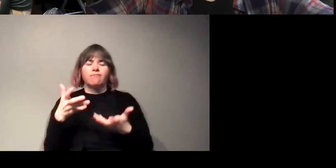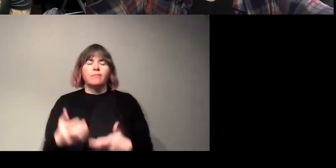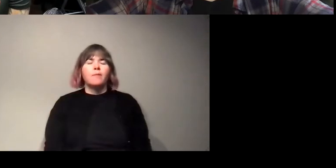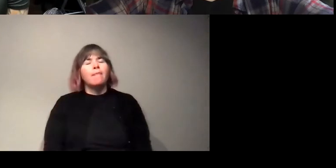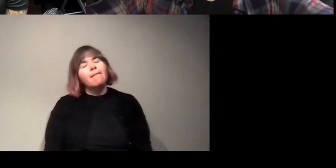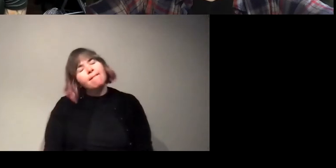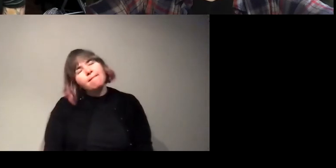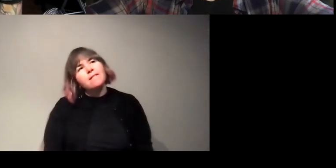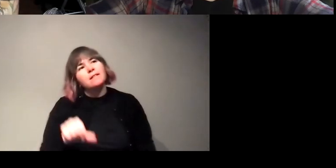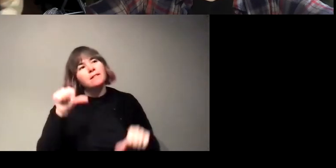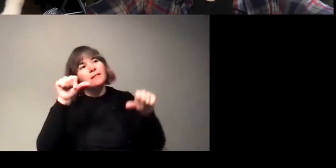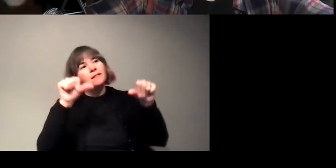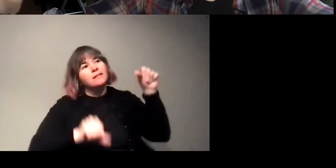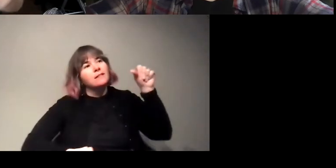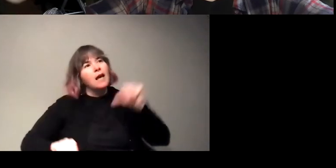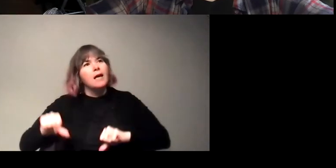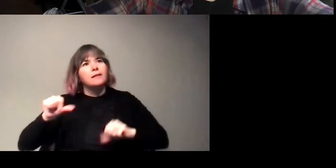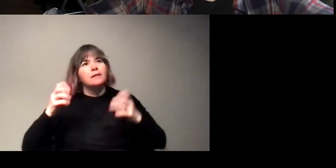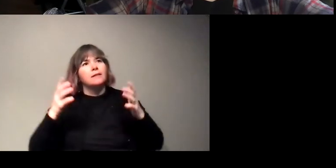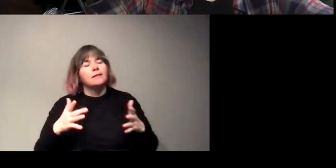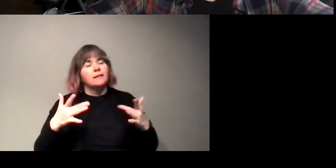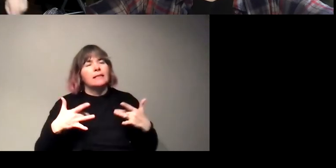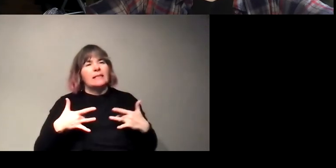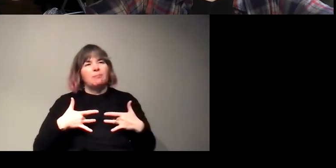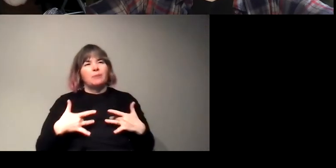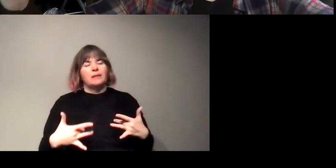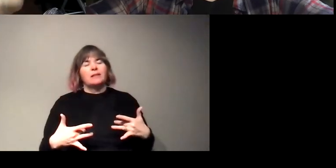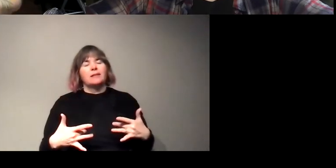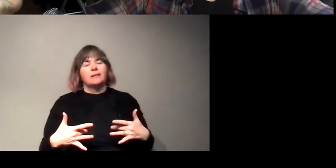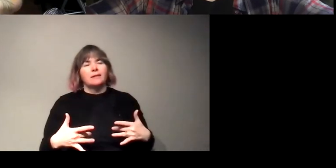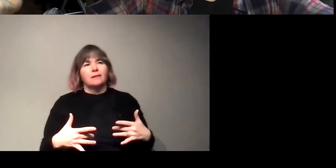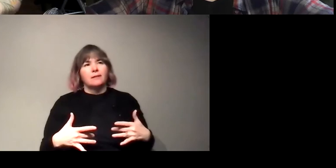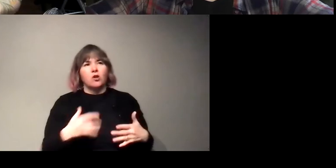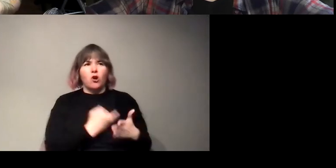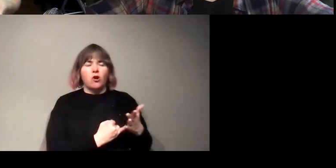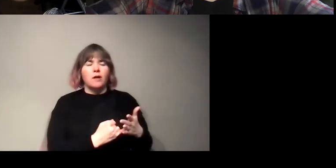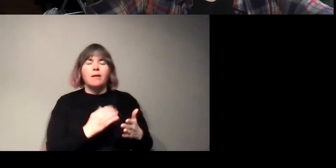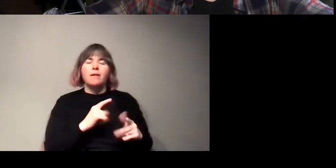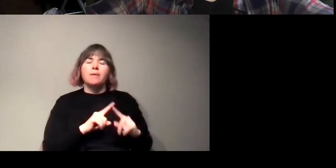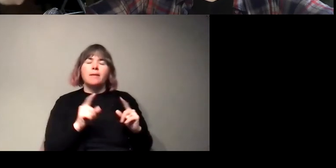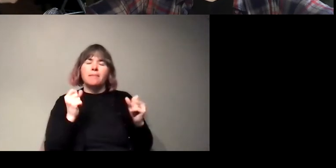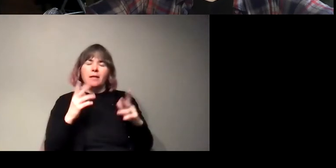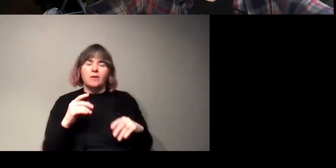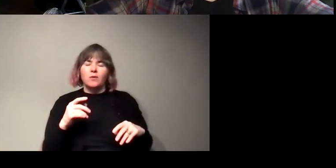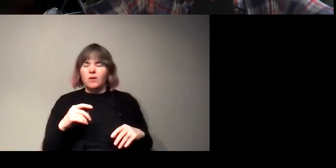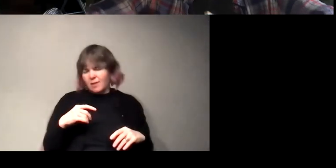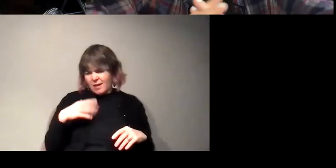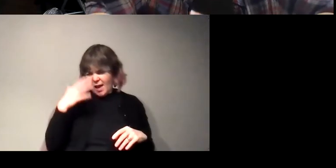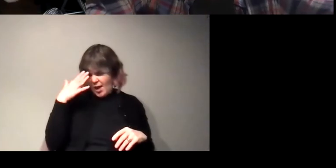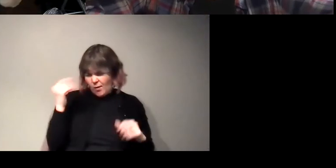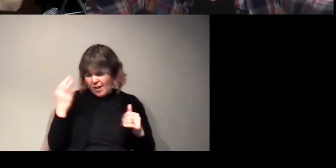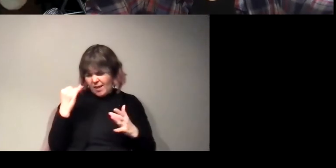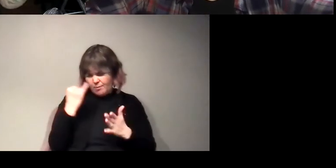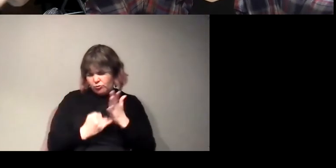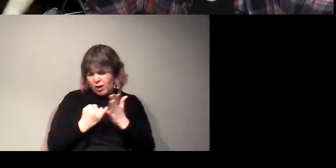scientists don't like, or there are a lot of scientists who do art, but there are a lot of scientists who say, I don't know anything about drawing.